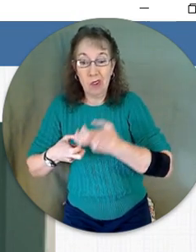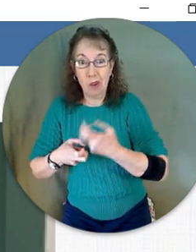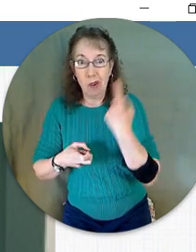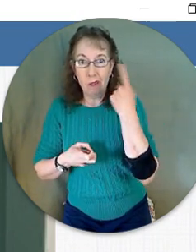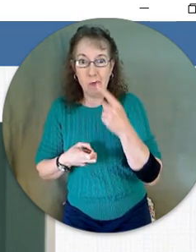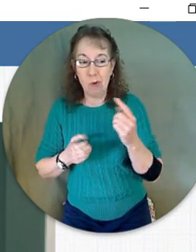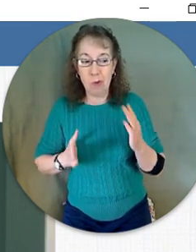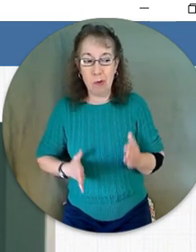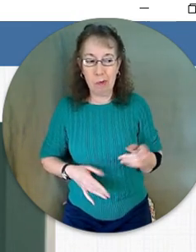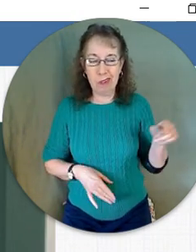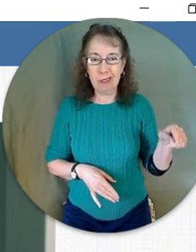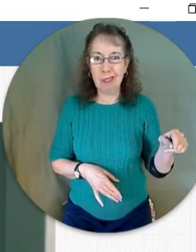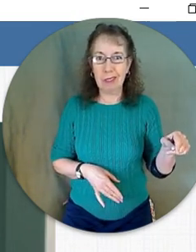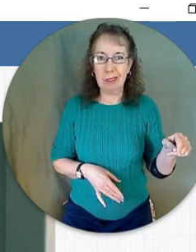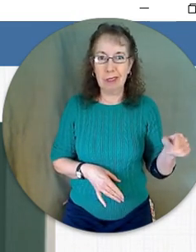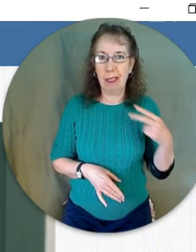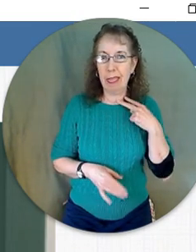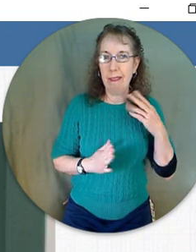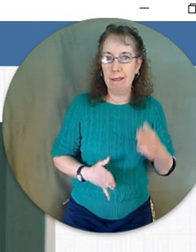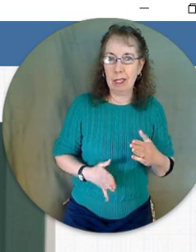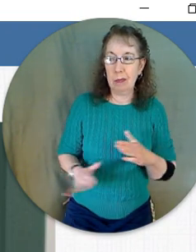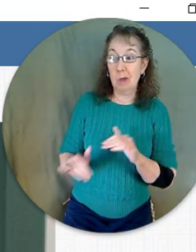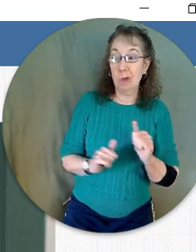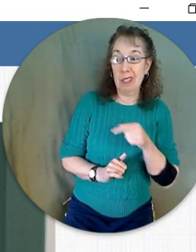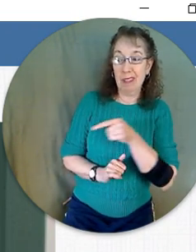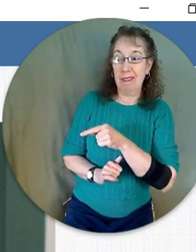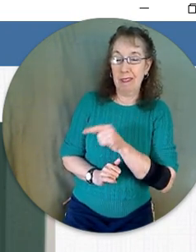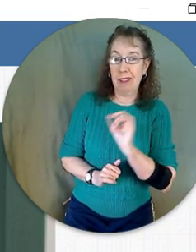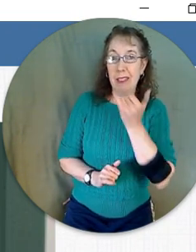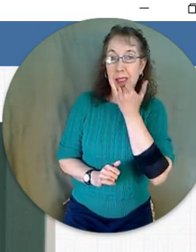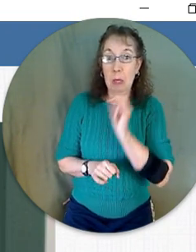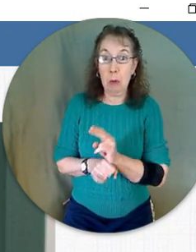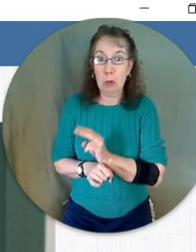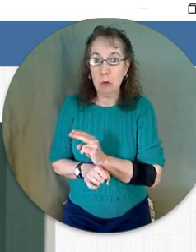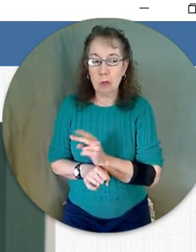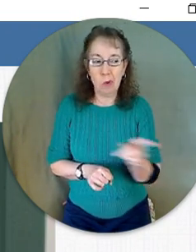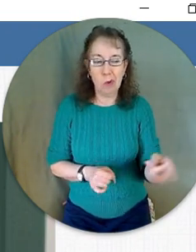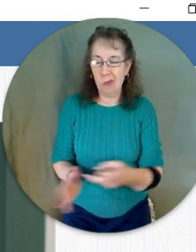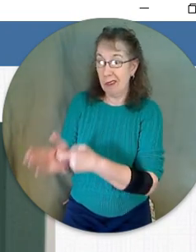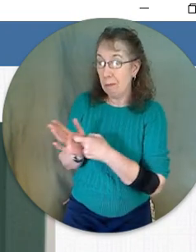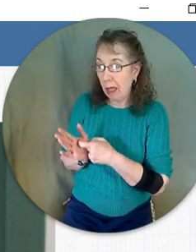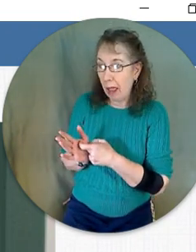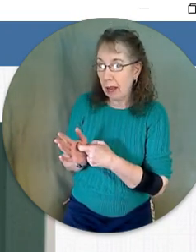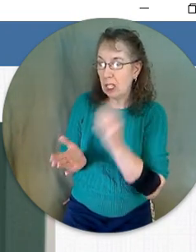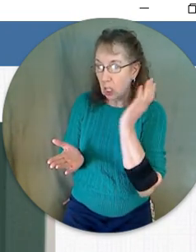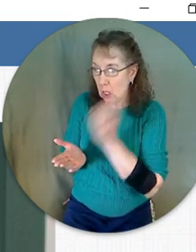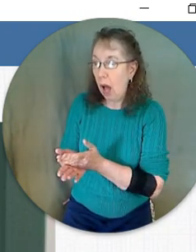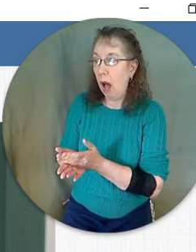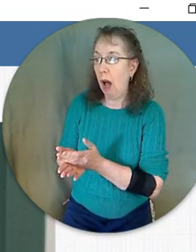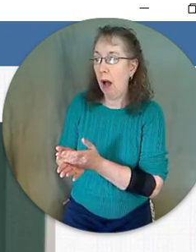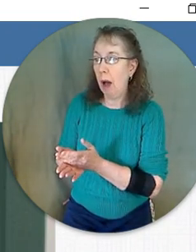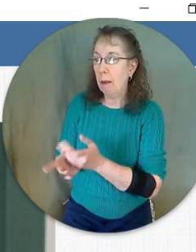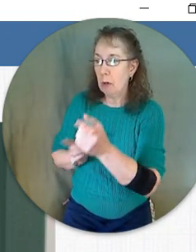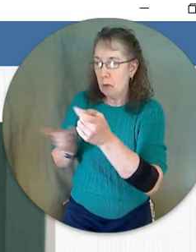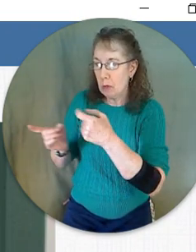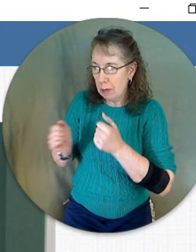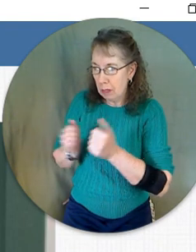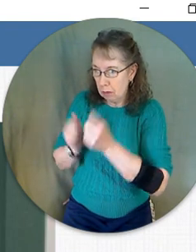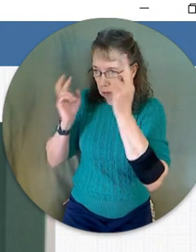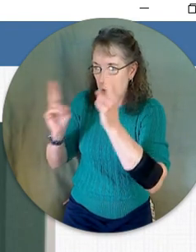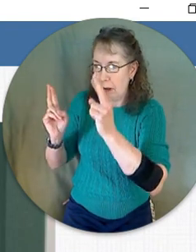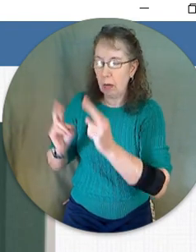person to leave the abuser and or demand that the abuse stop and that they be treated with